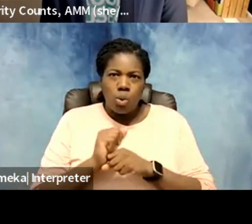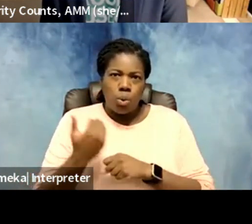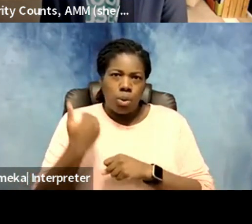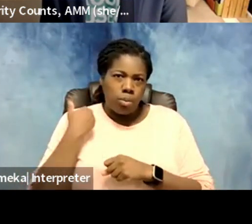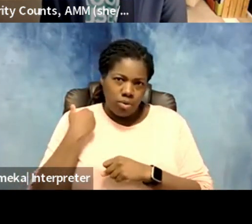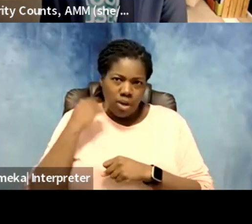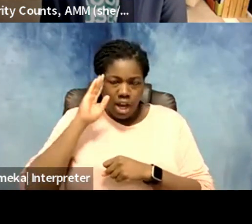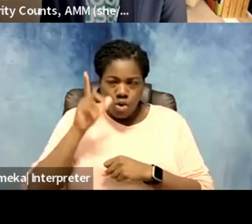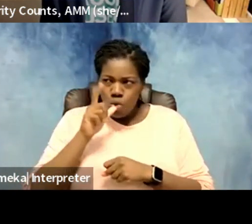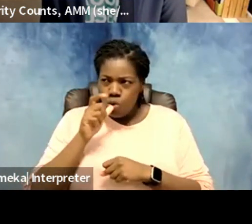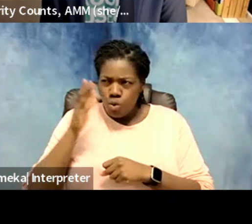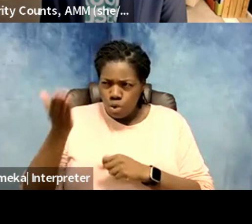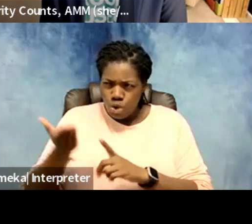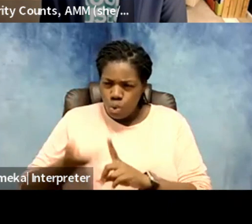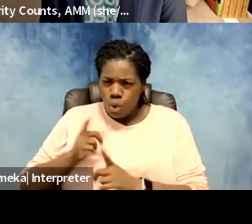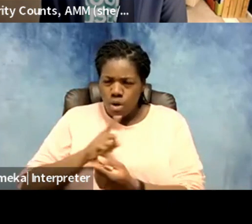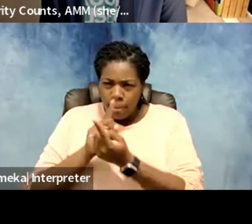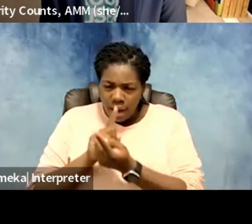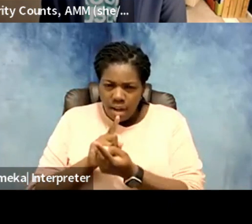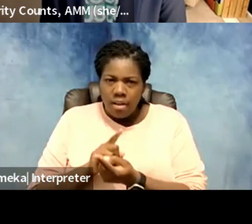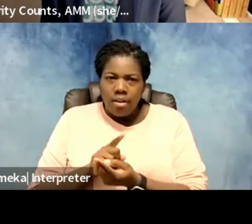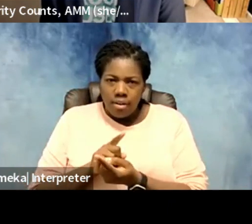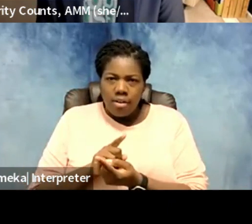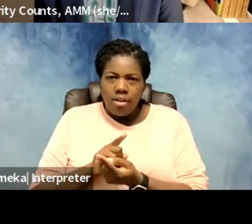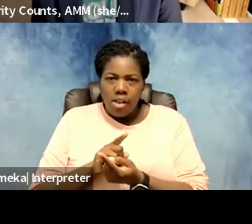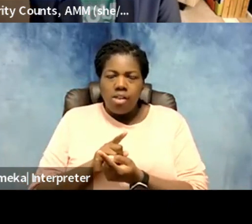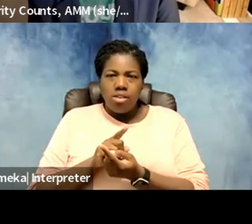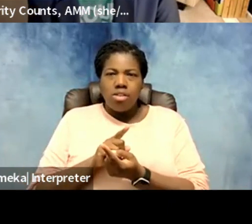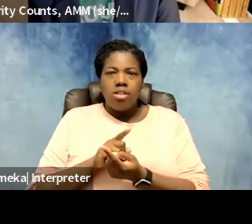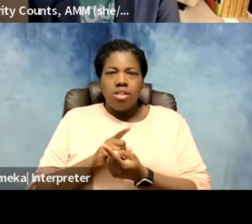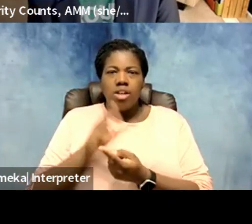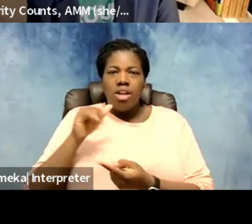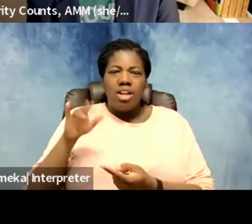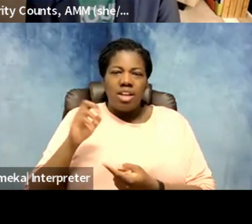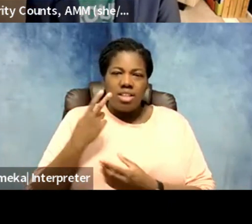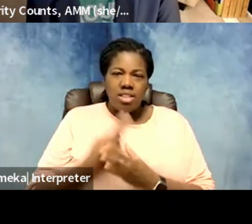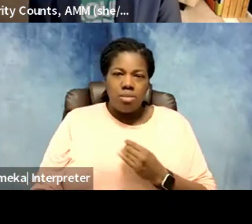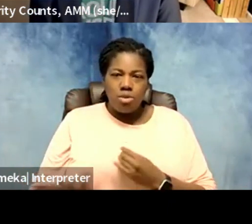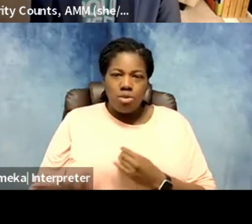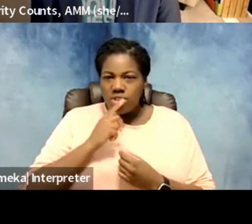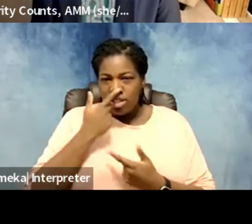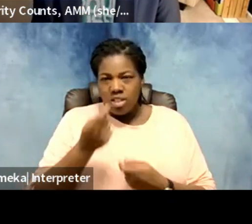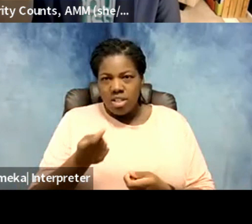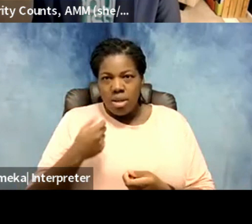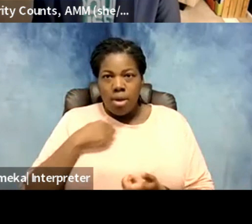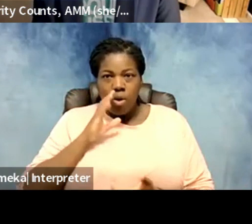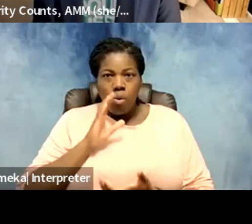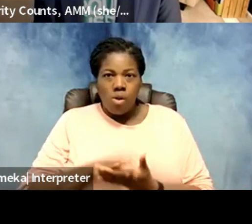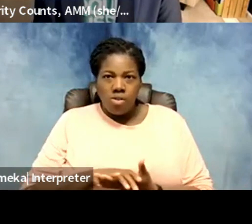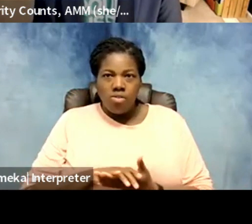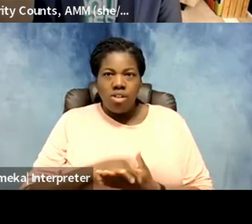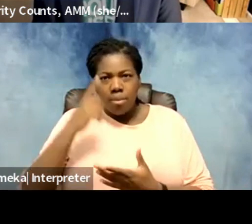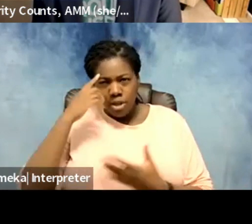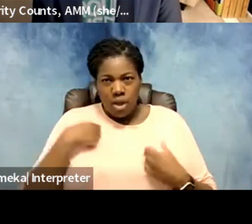I knew you, knew anything about you personally, and Cassie as well. Interestingly enough, my wife is a mental